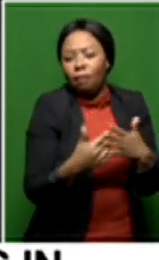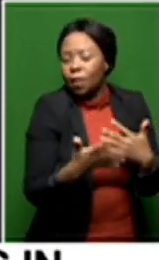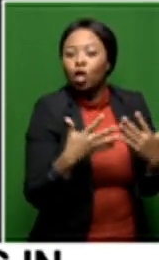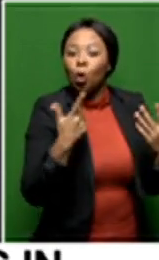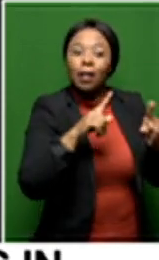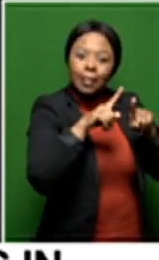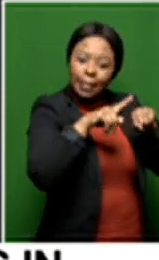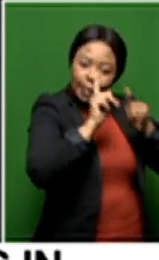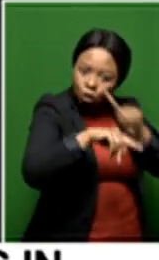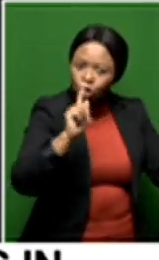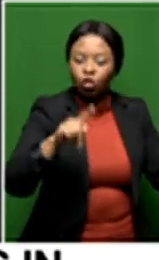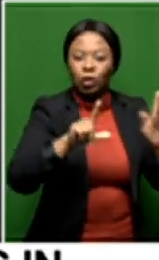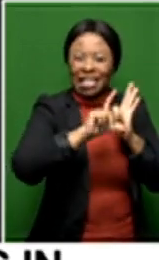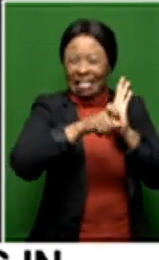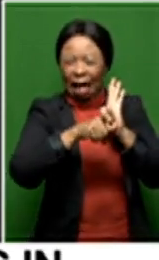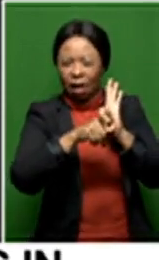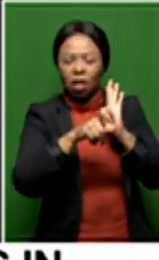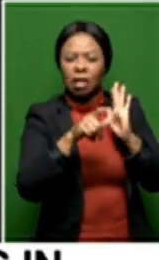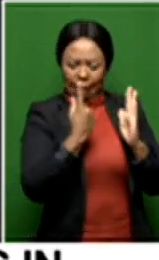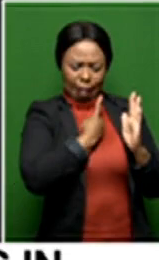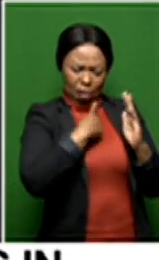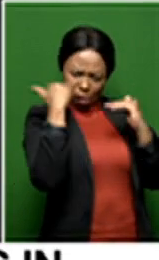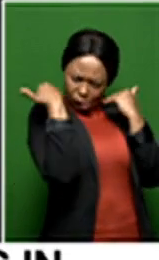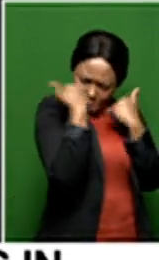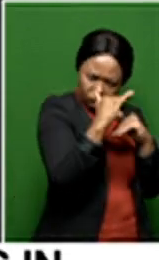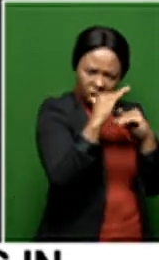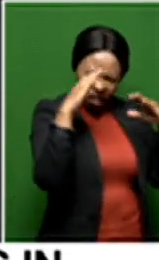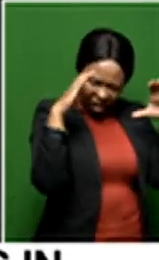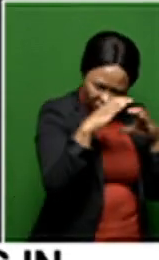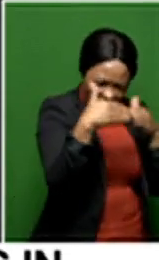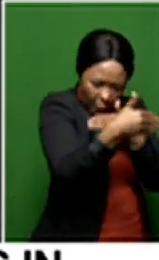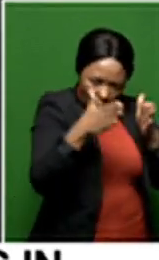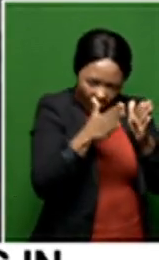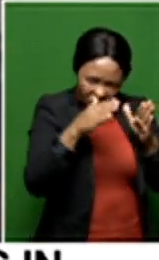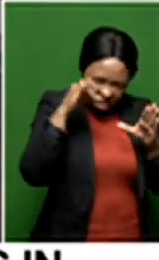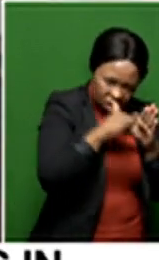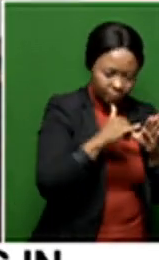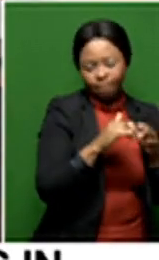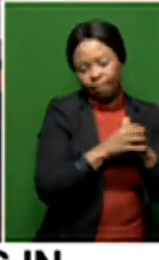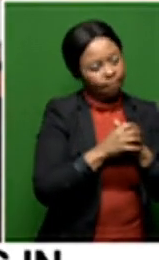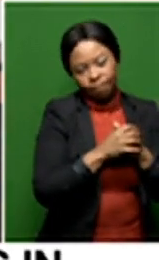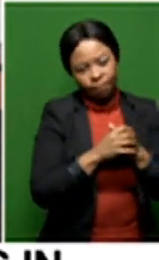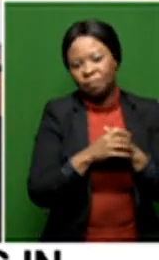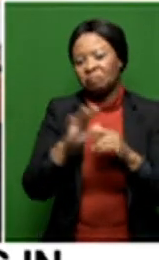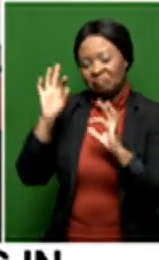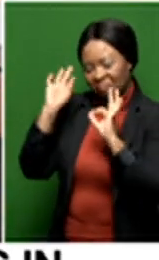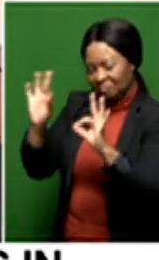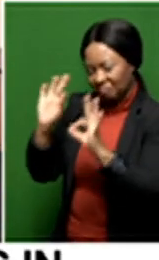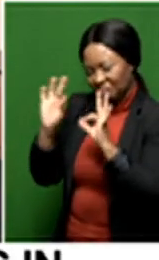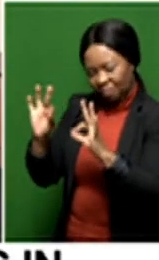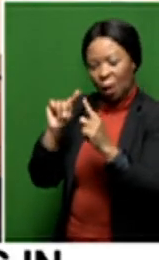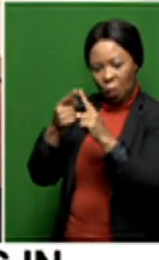so many different styles to pick from, and don't limit yourself to a certain style. Point taken, Neville, point taken. How do your fans connect with you?